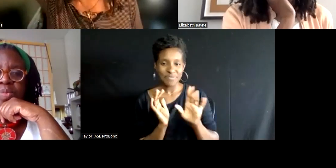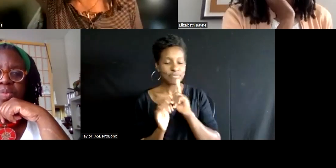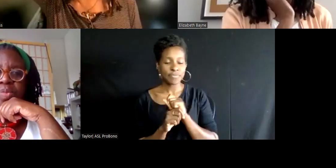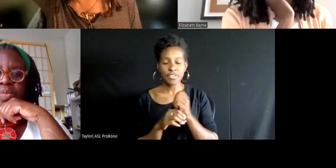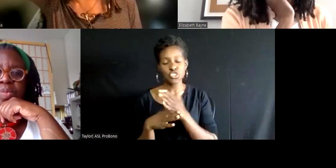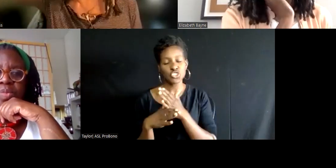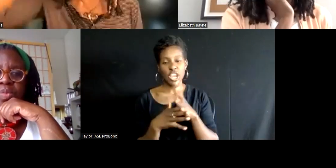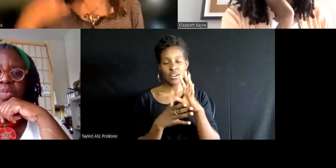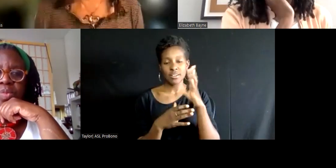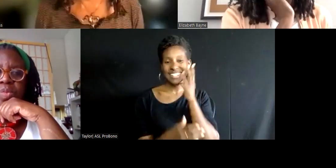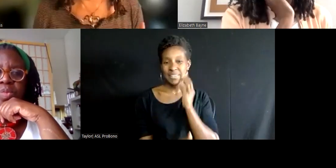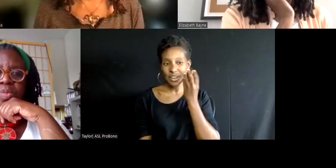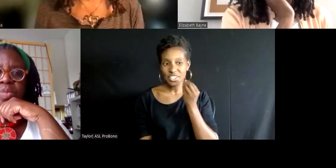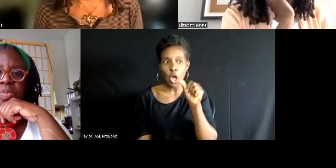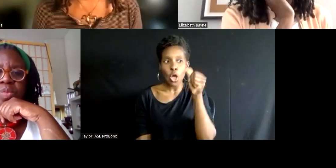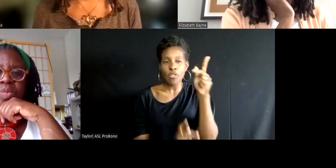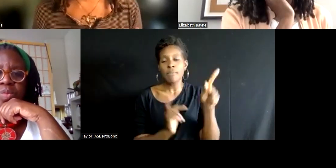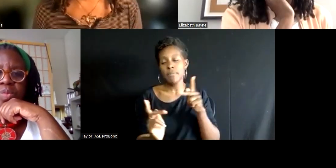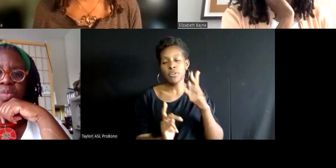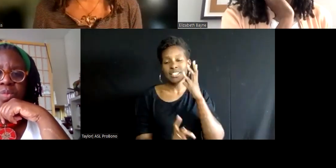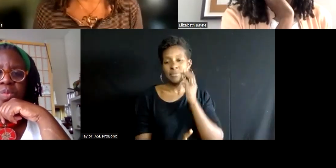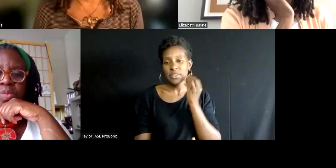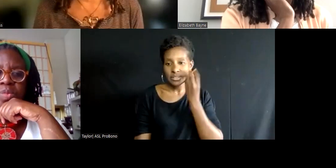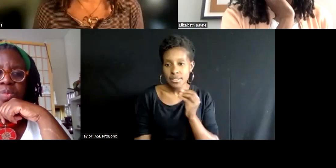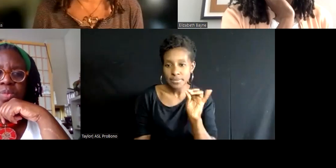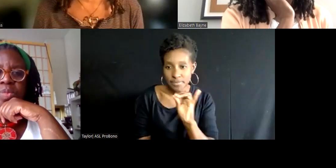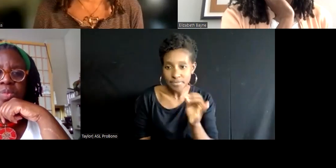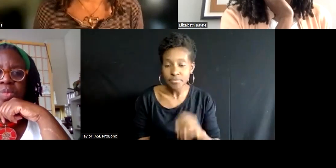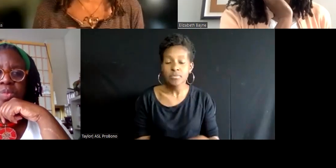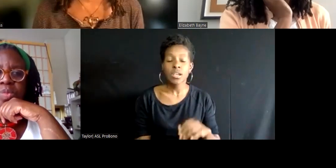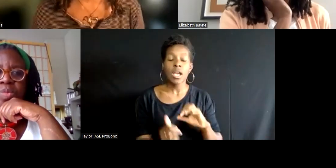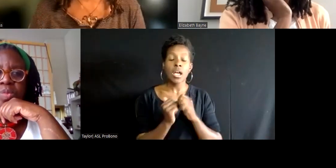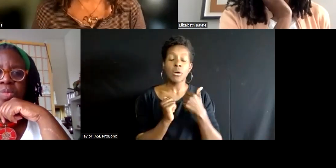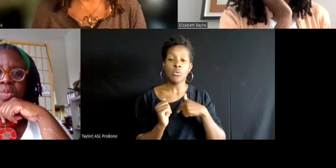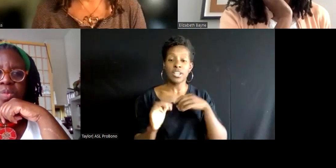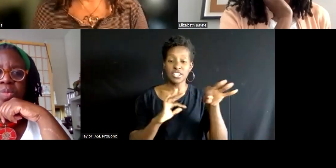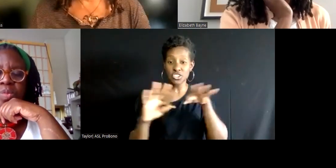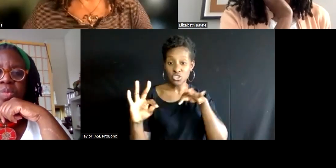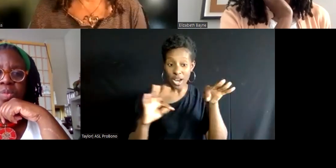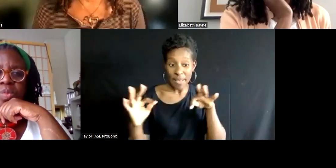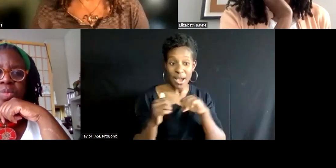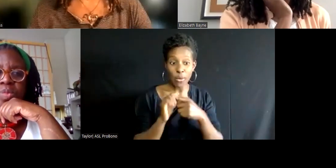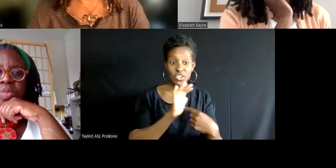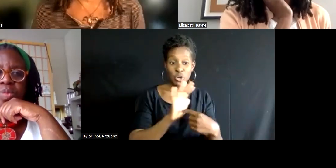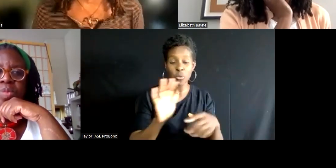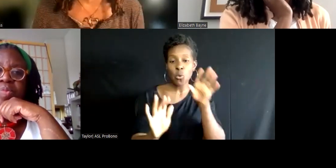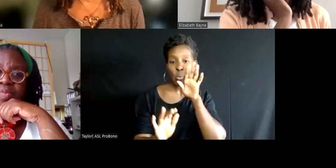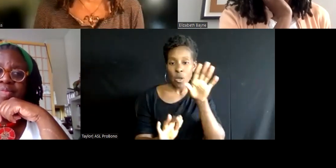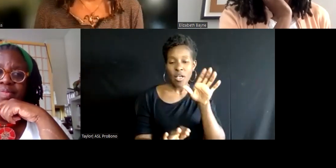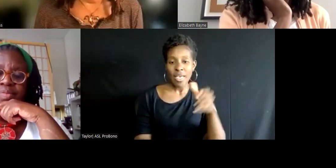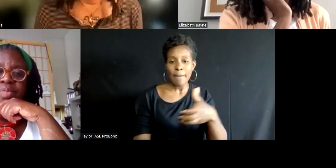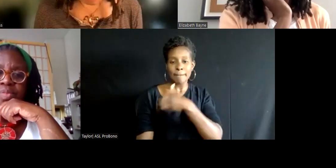and that we have similar ways of describing it, I think empowers us more within our